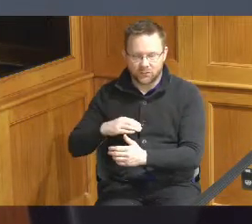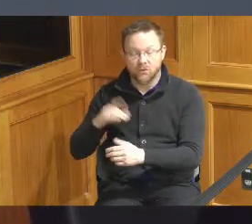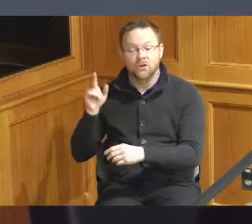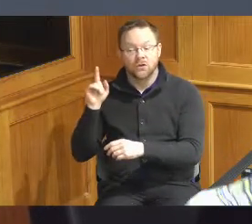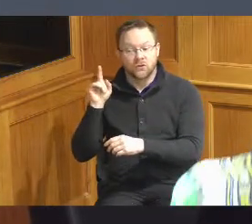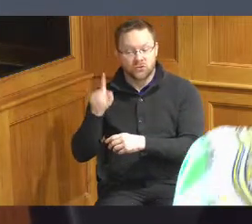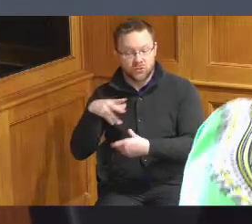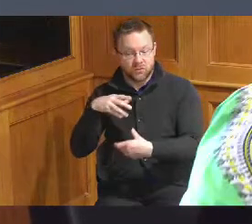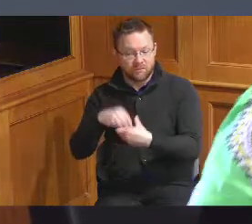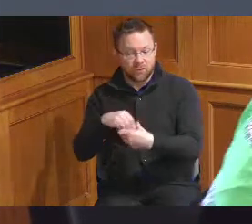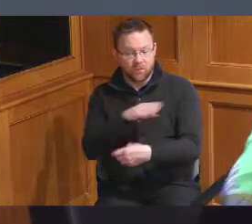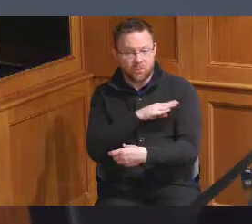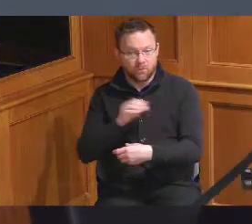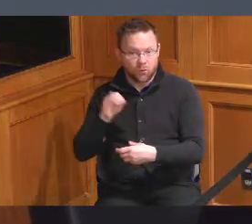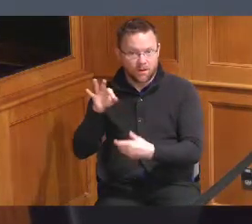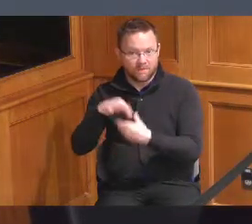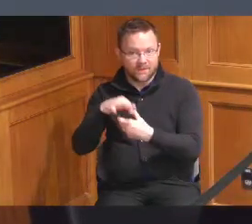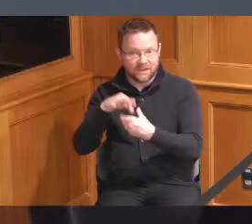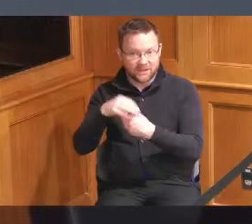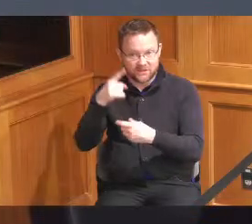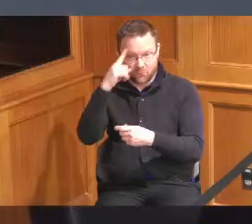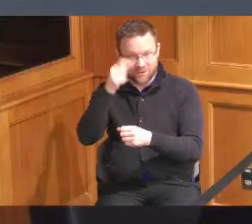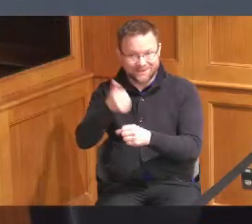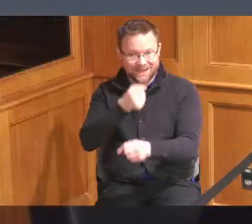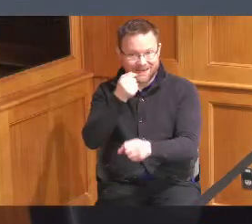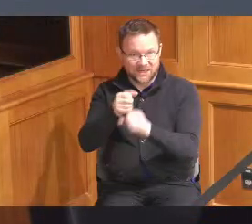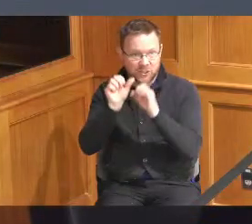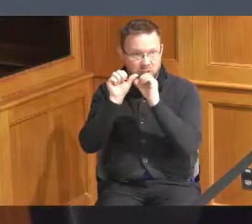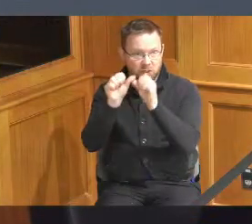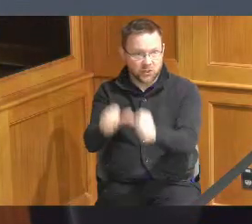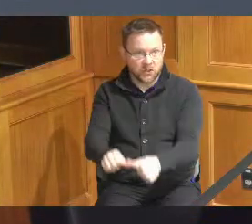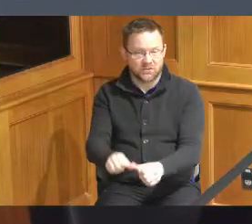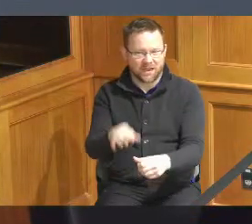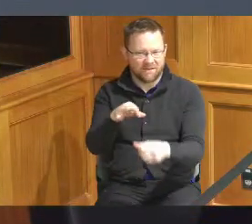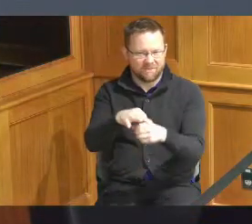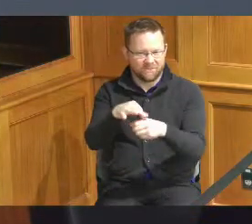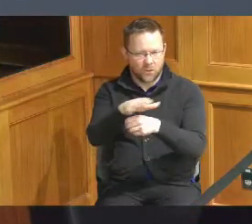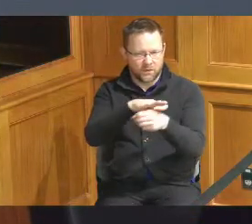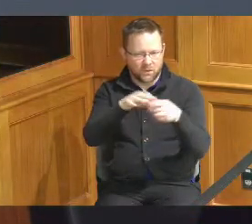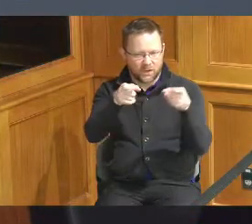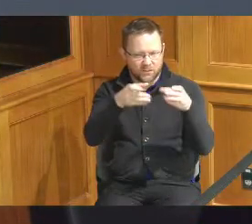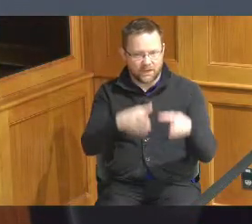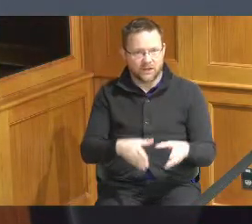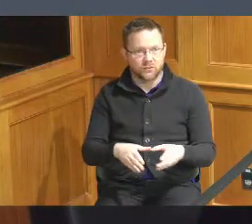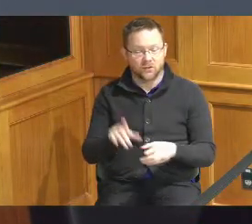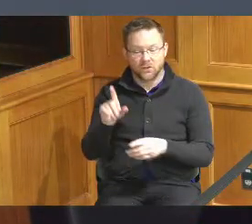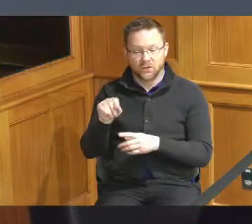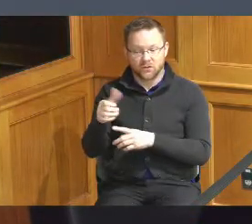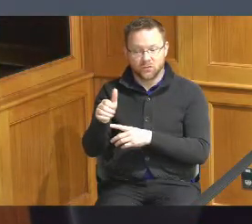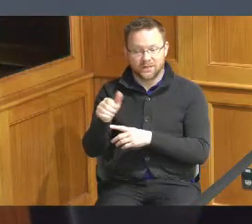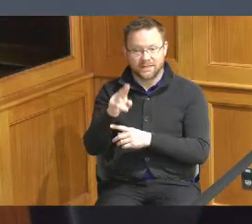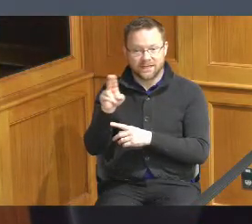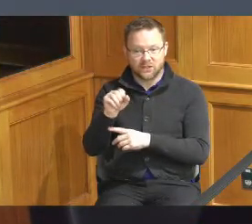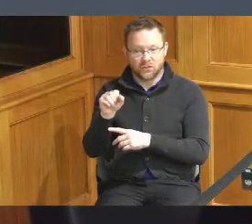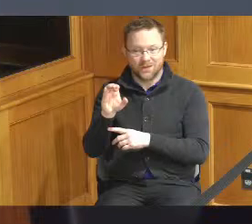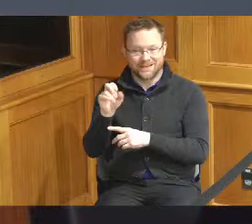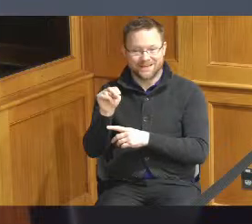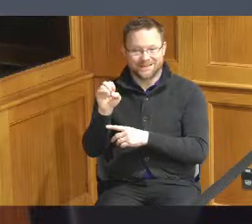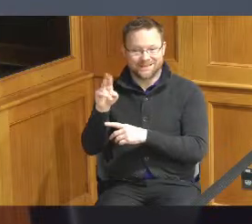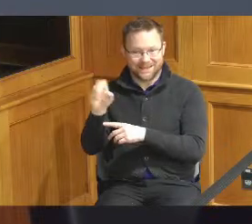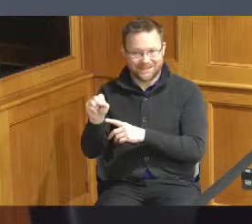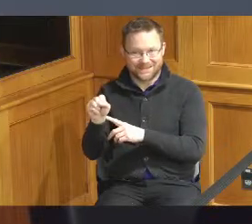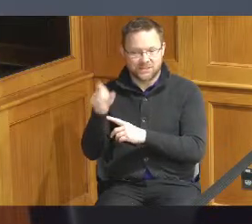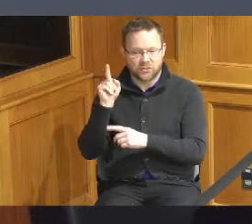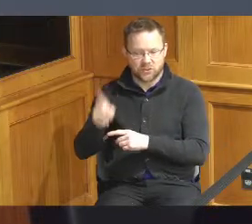Elections 10 years as a poll worker and voting location manager, the 2010 U.S. Census as a